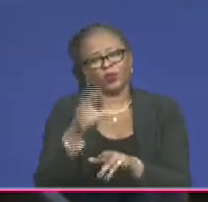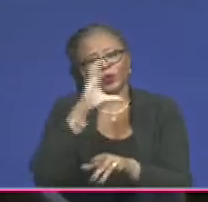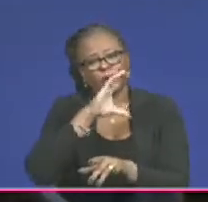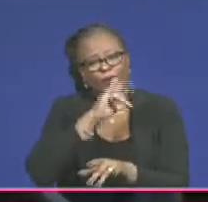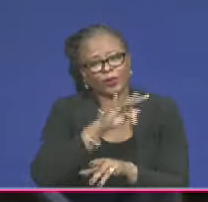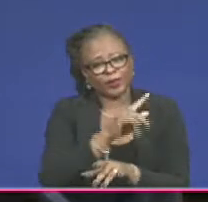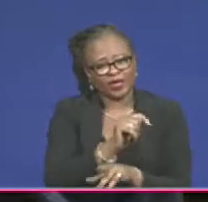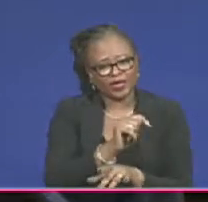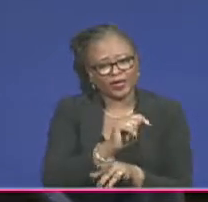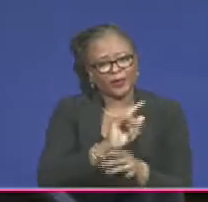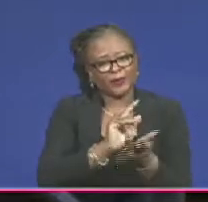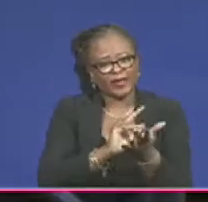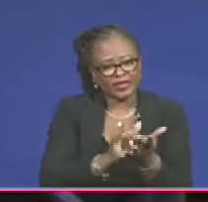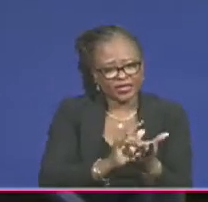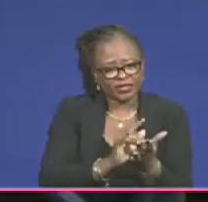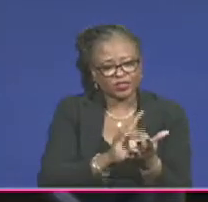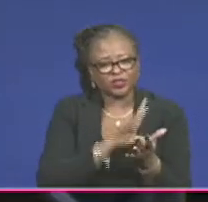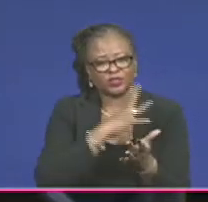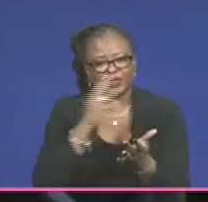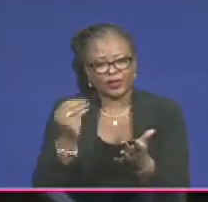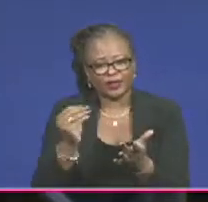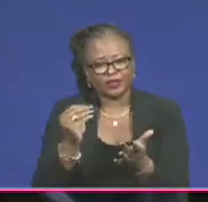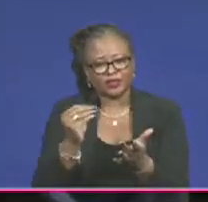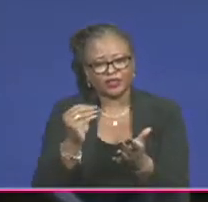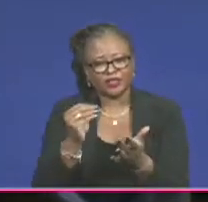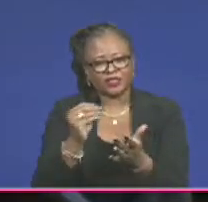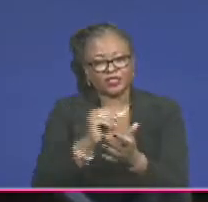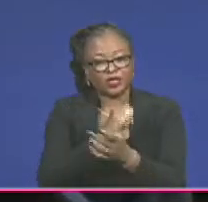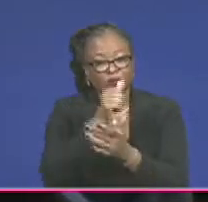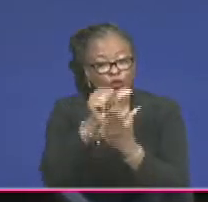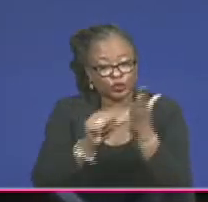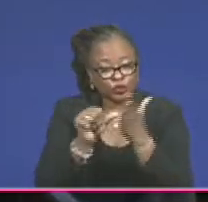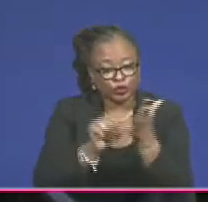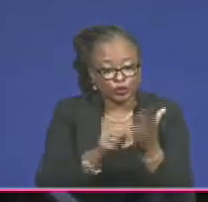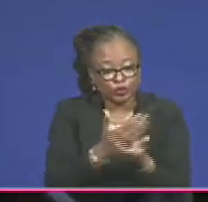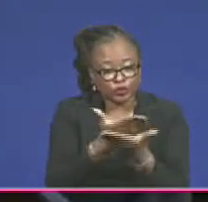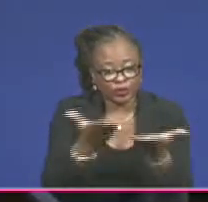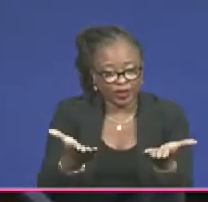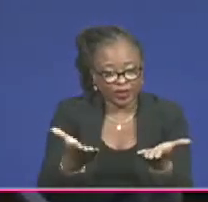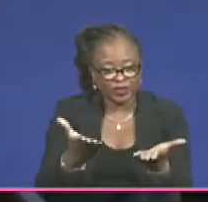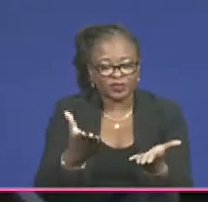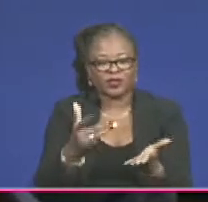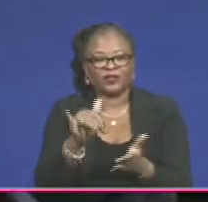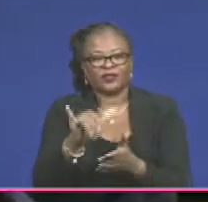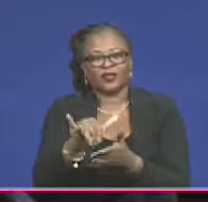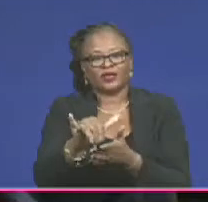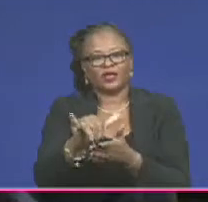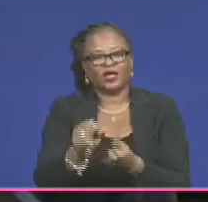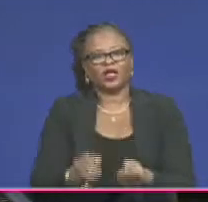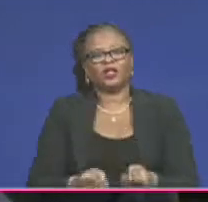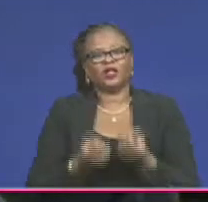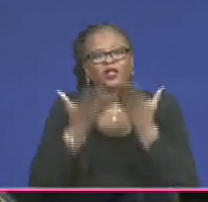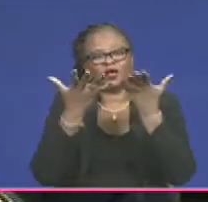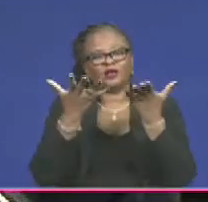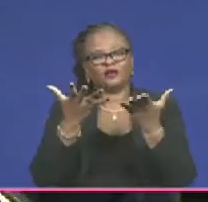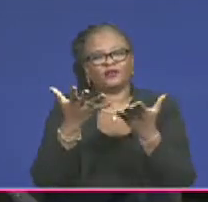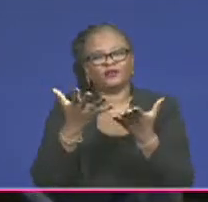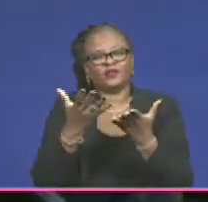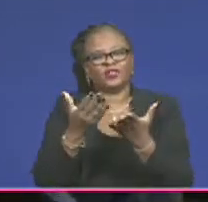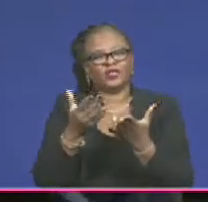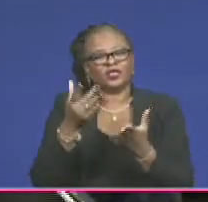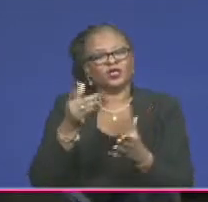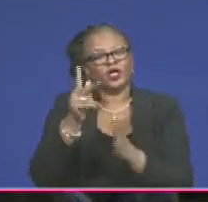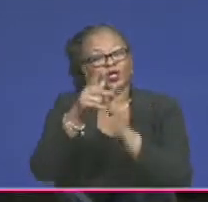at medications, when we look at surgical supplies, that a lot of the